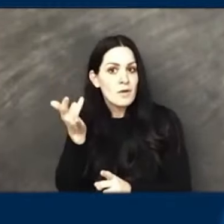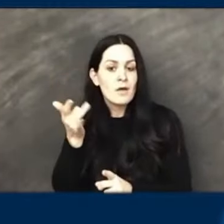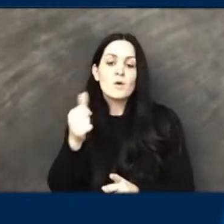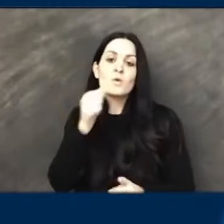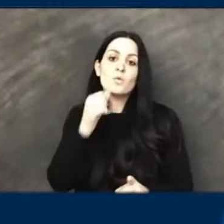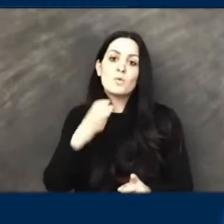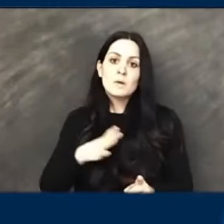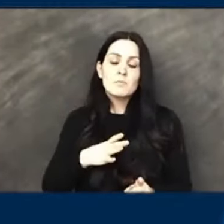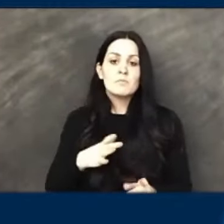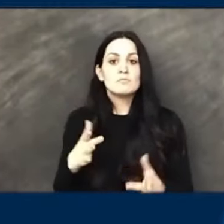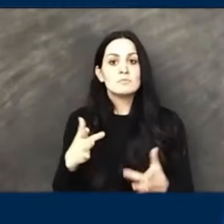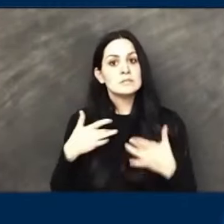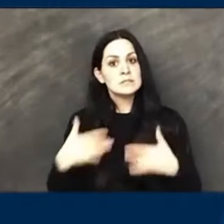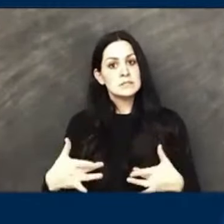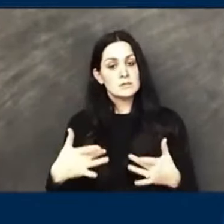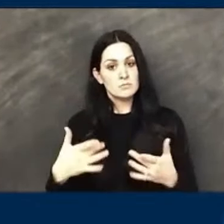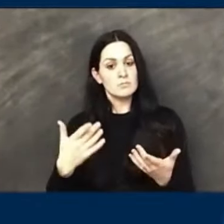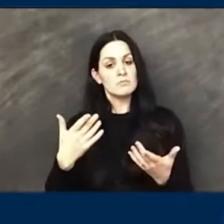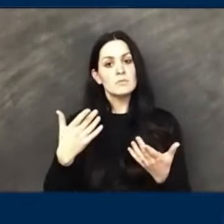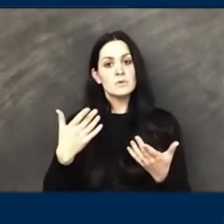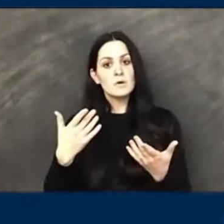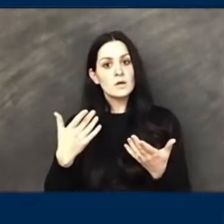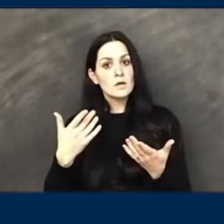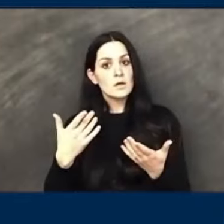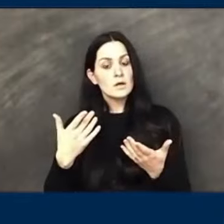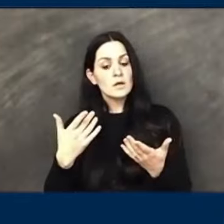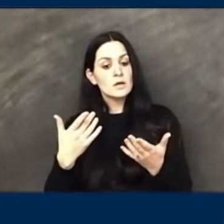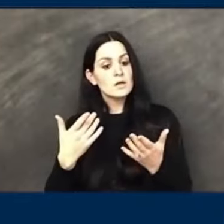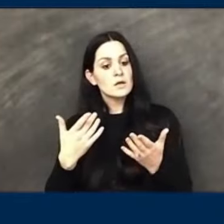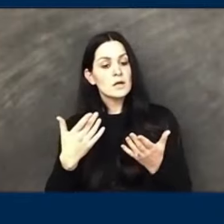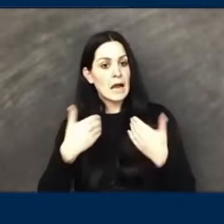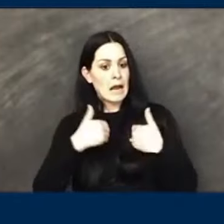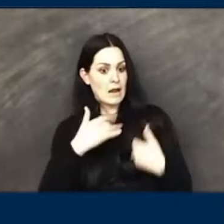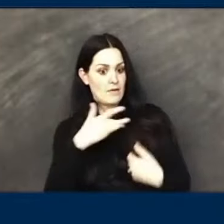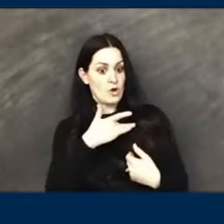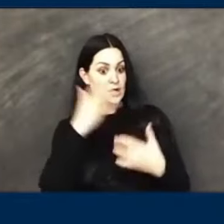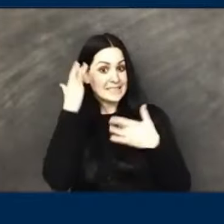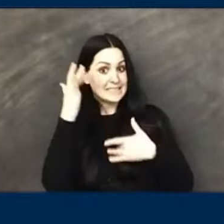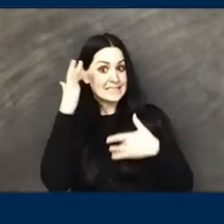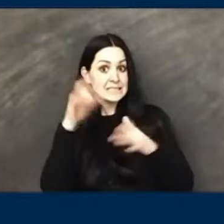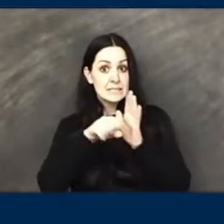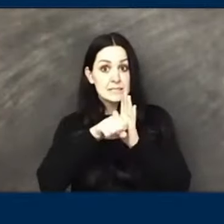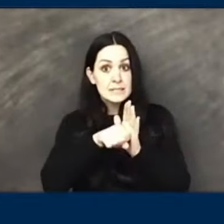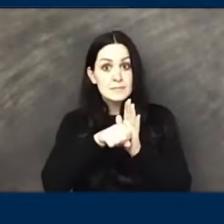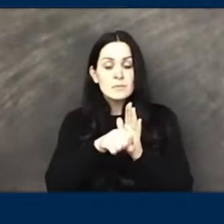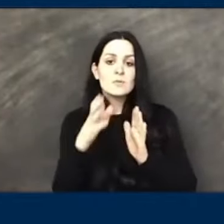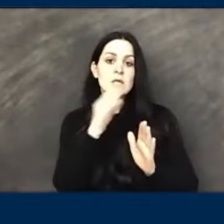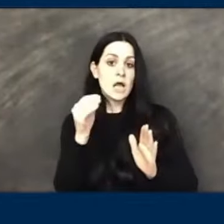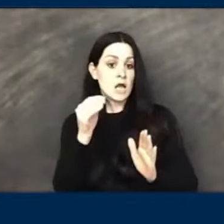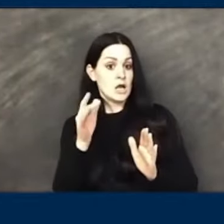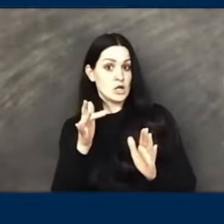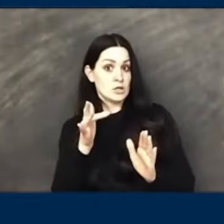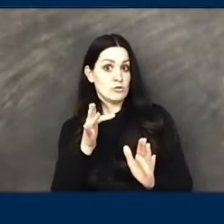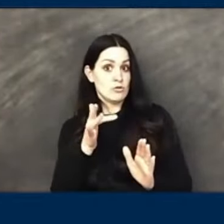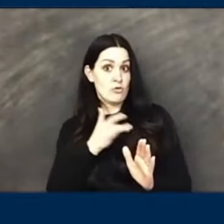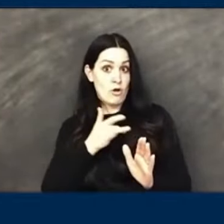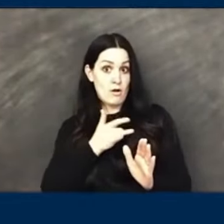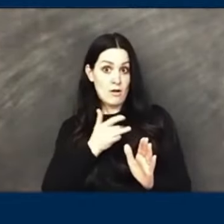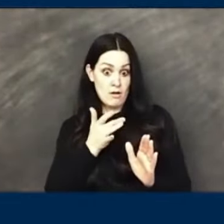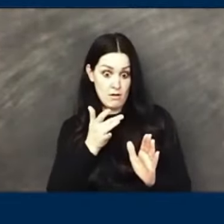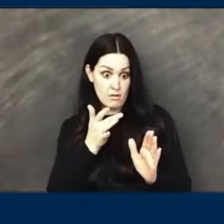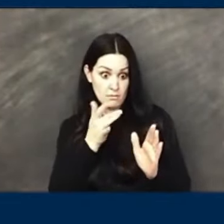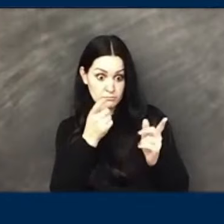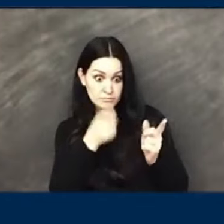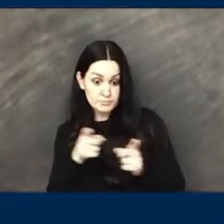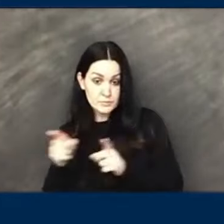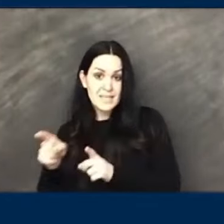tend to present with heart disease symptoms and cardiac events about 10 years later